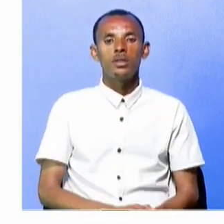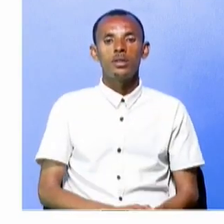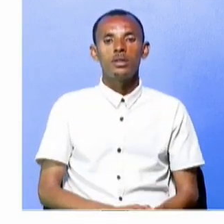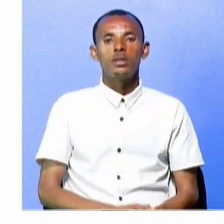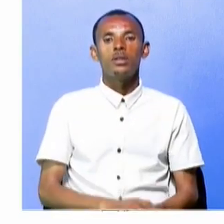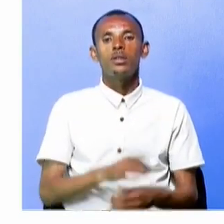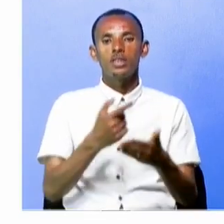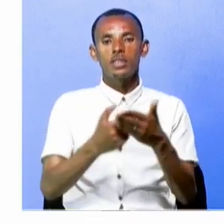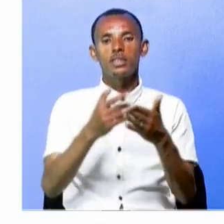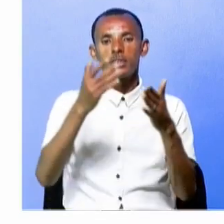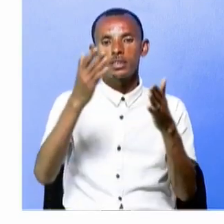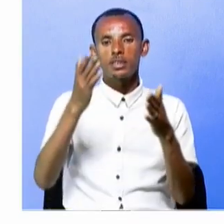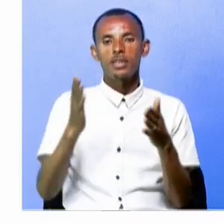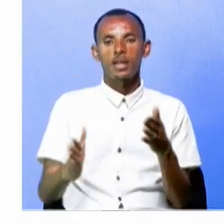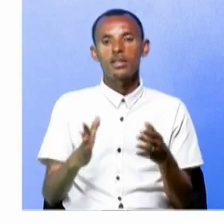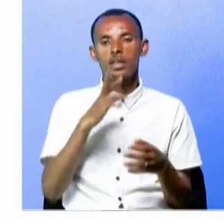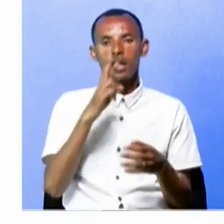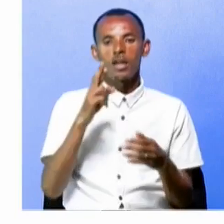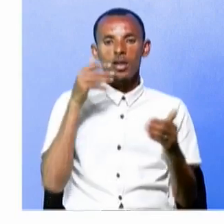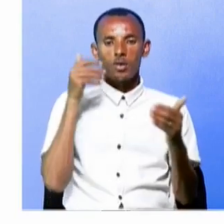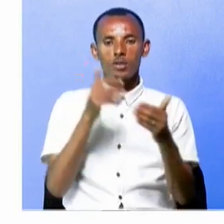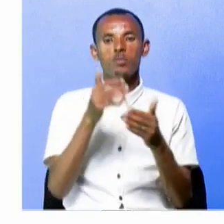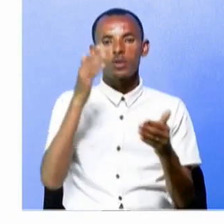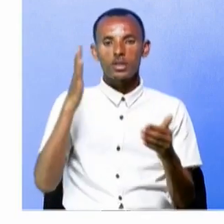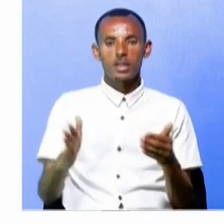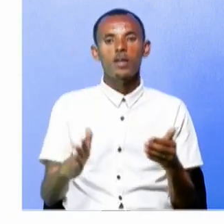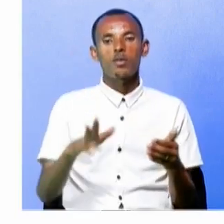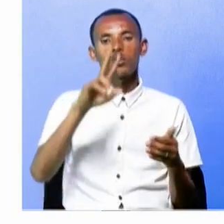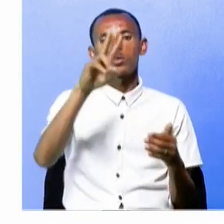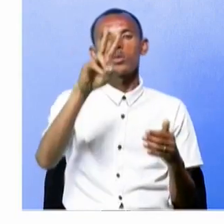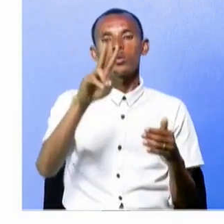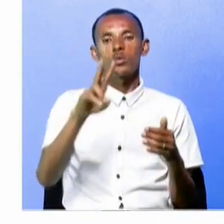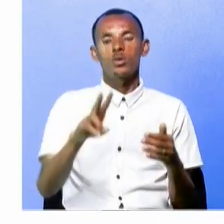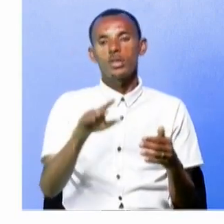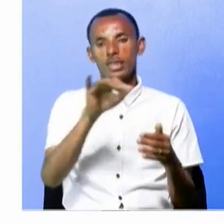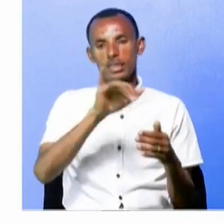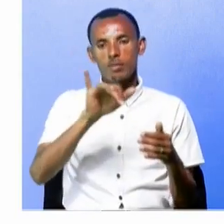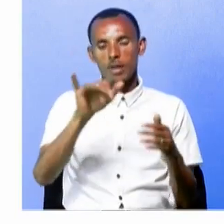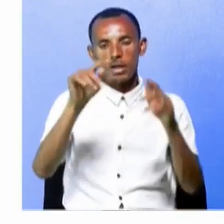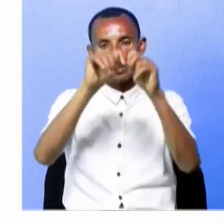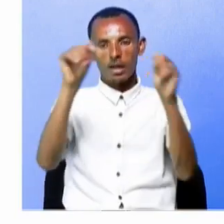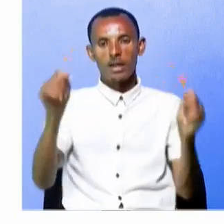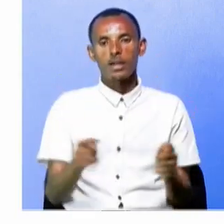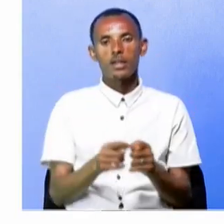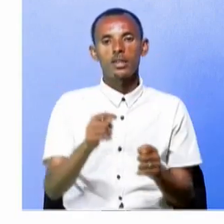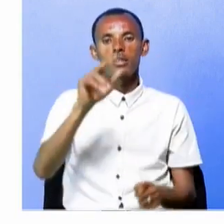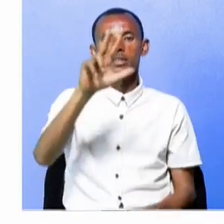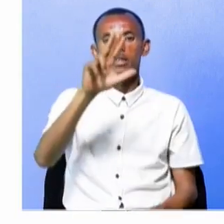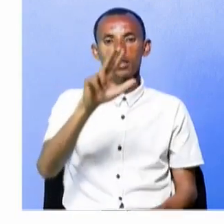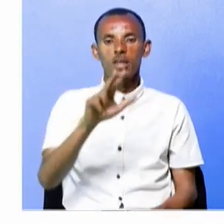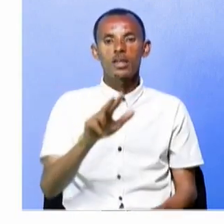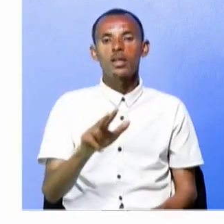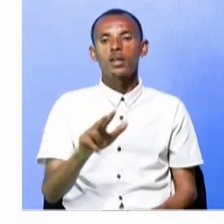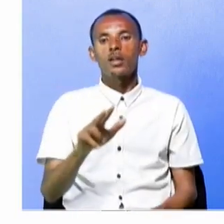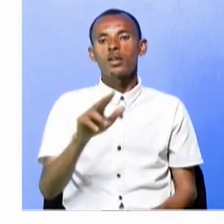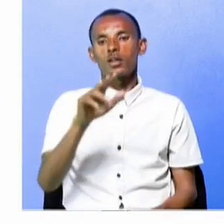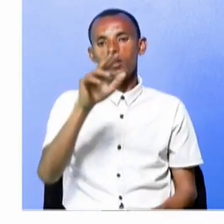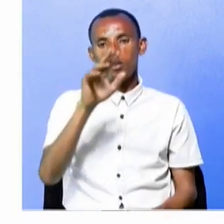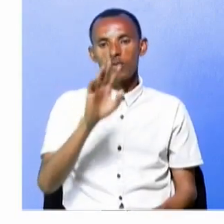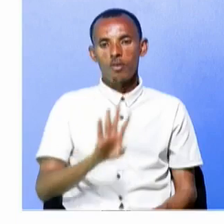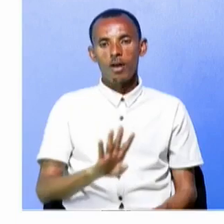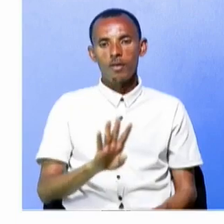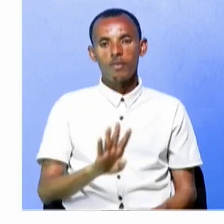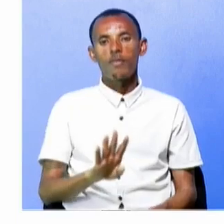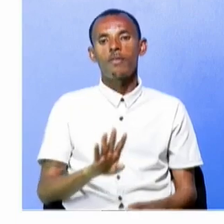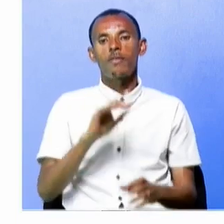so these sides are the corresponding sides of two similar triangles in the ratio 3:5. Find the